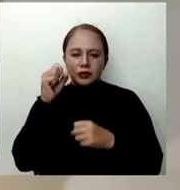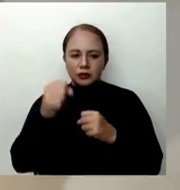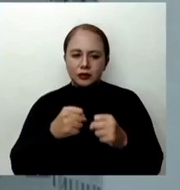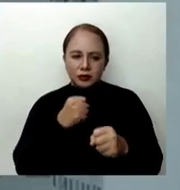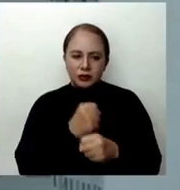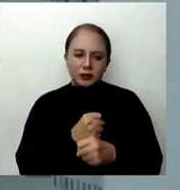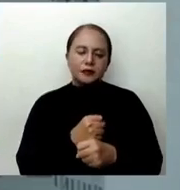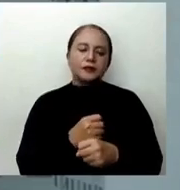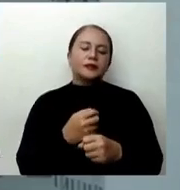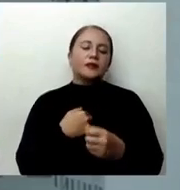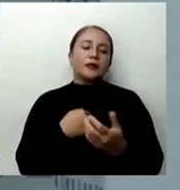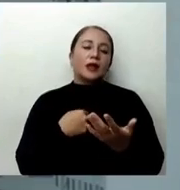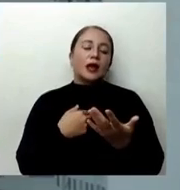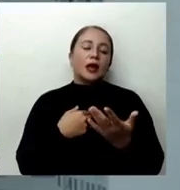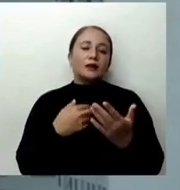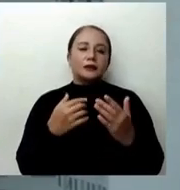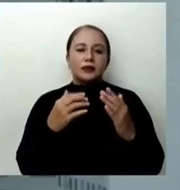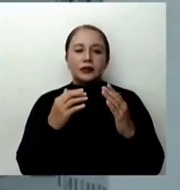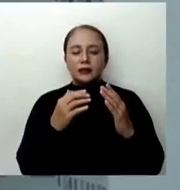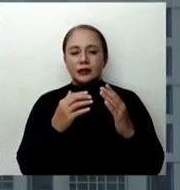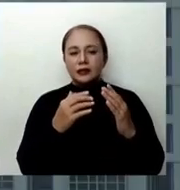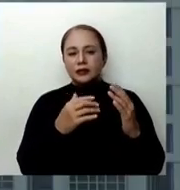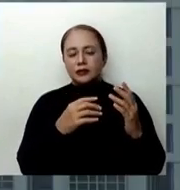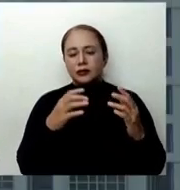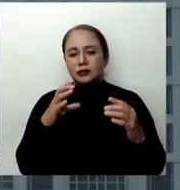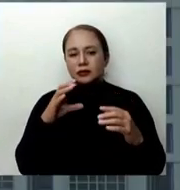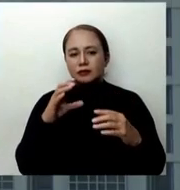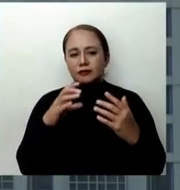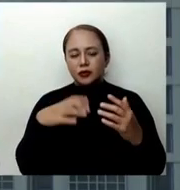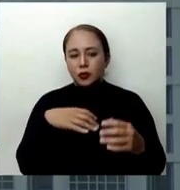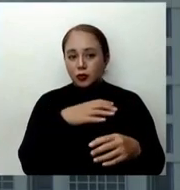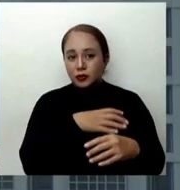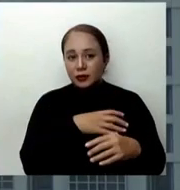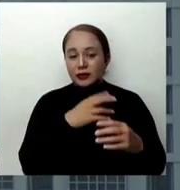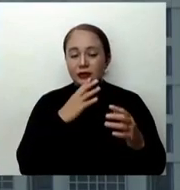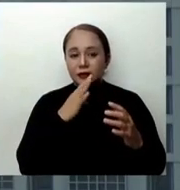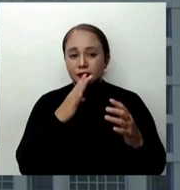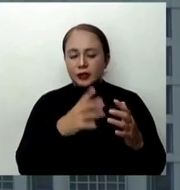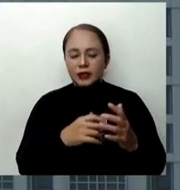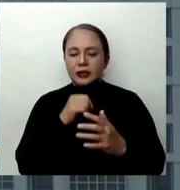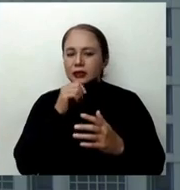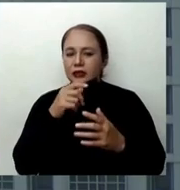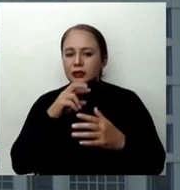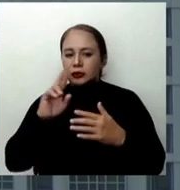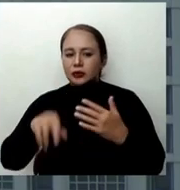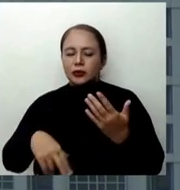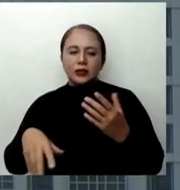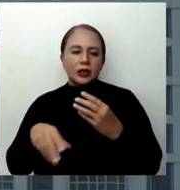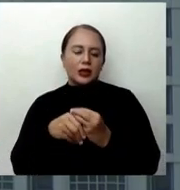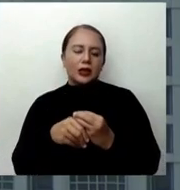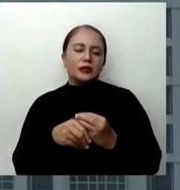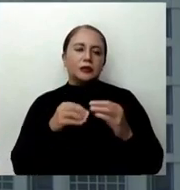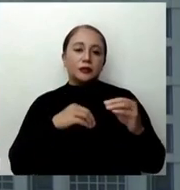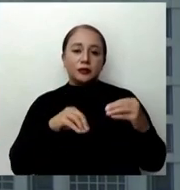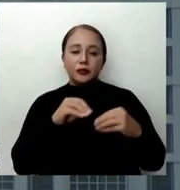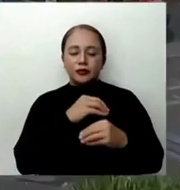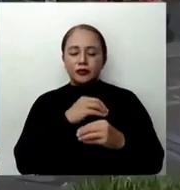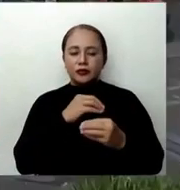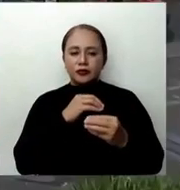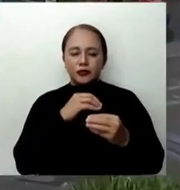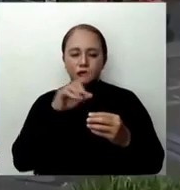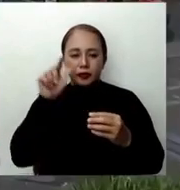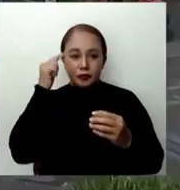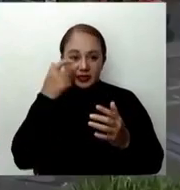Martin Romualdez says the payment of estate taxes would not only result in additional tax revenue for government, but in the